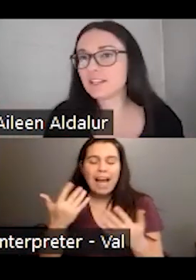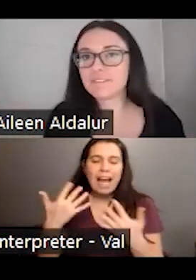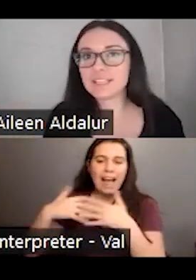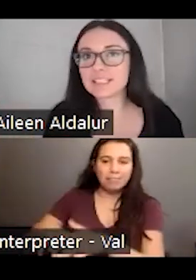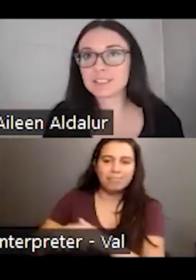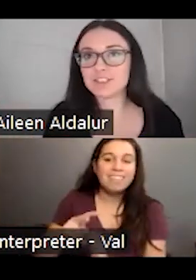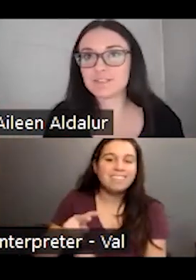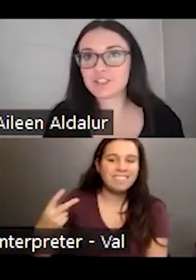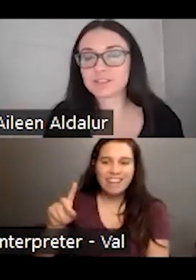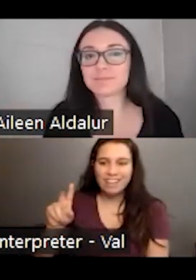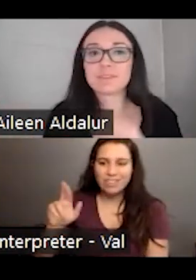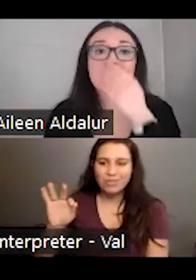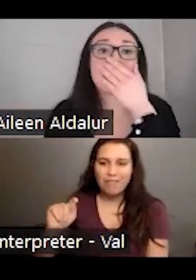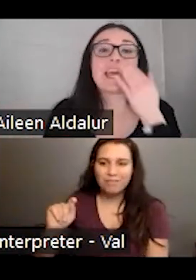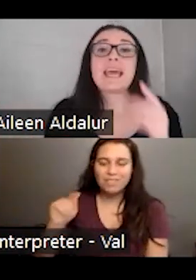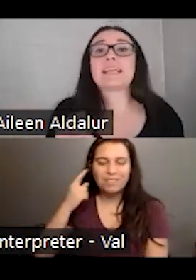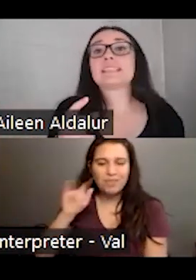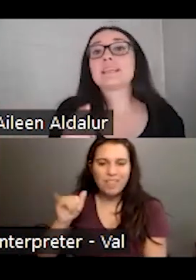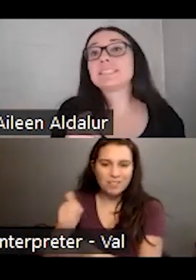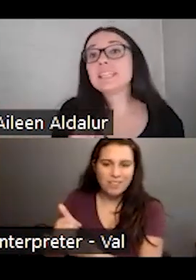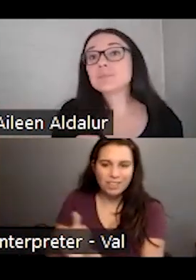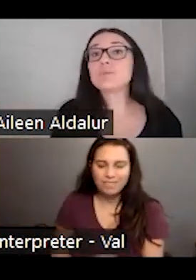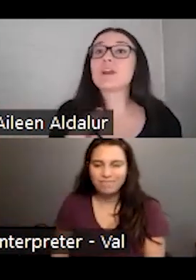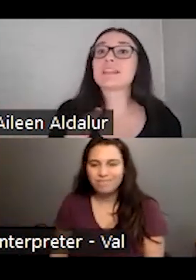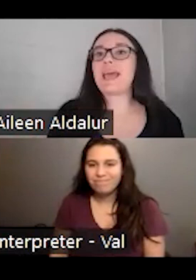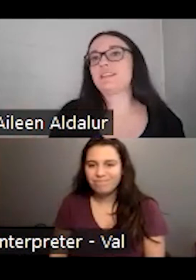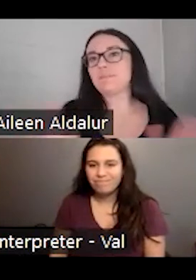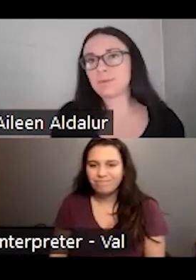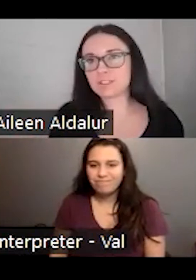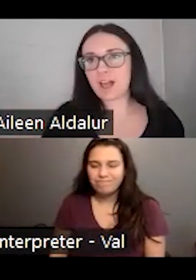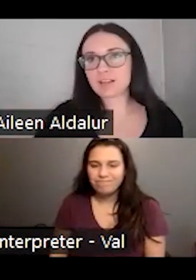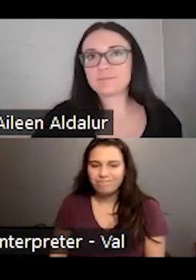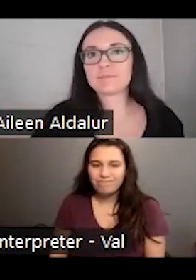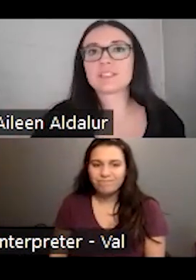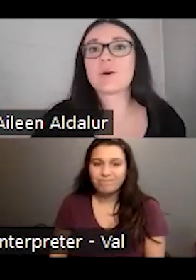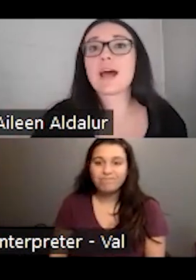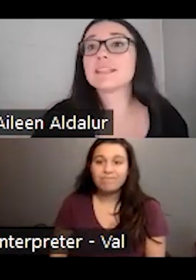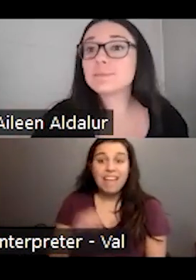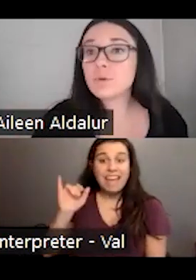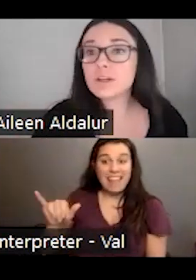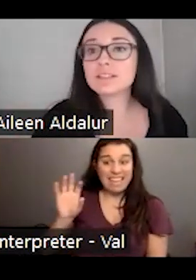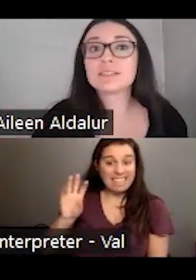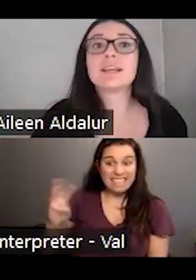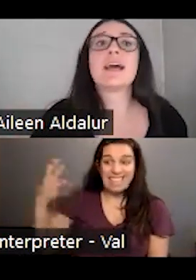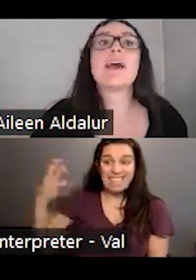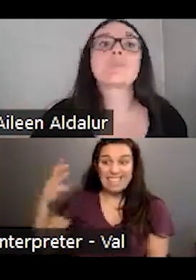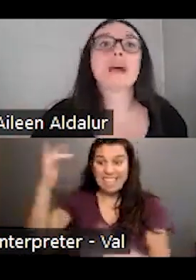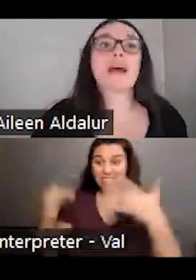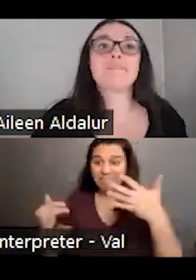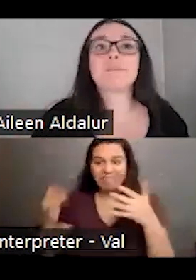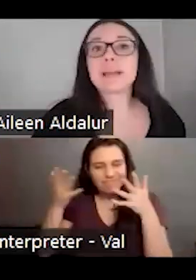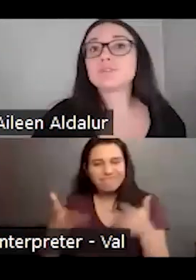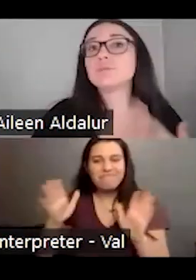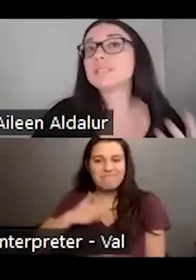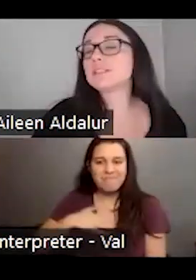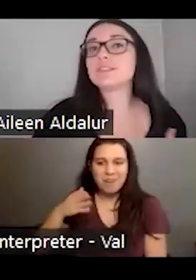draft of the adaptive intervention. And step 6 will mark the end of my postdoc. So at this point, I will